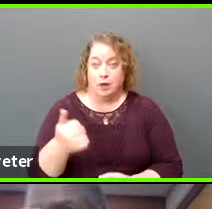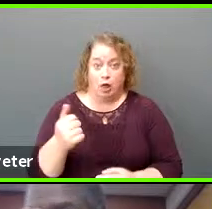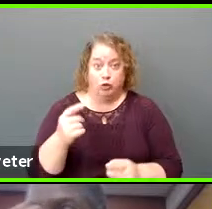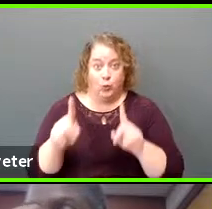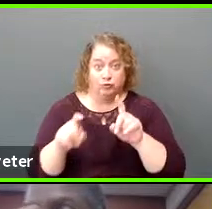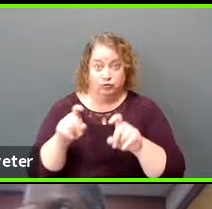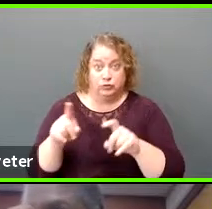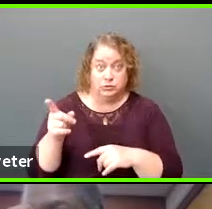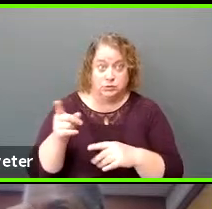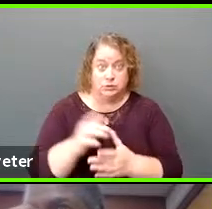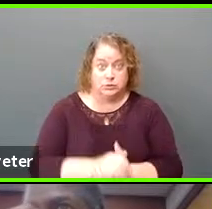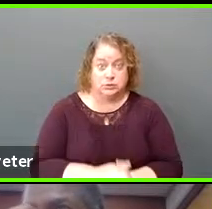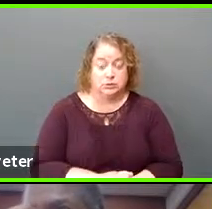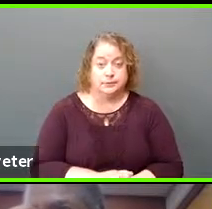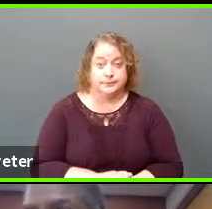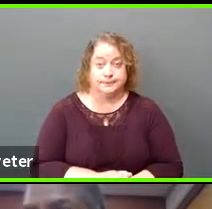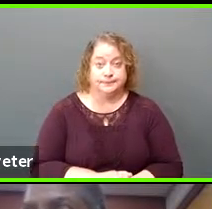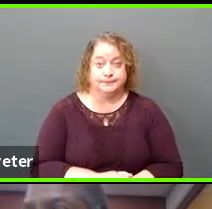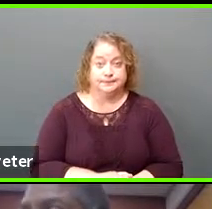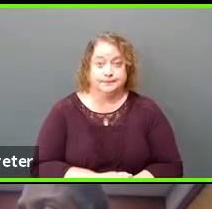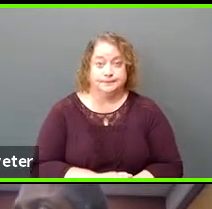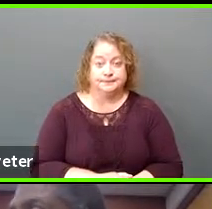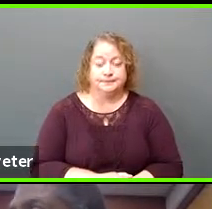Any other questions?